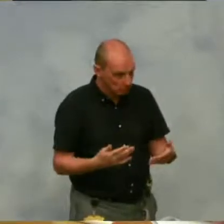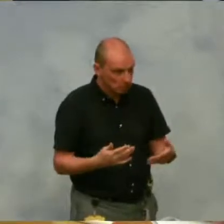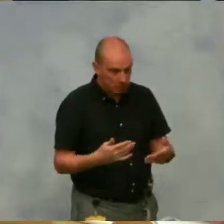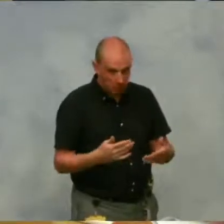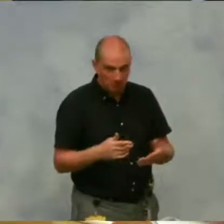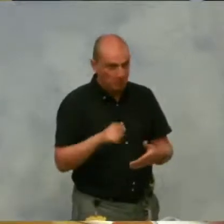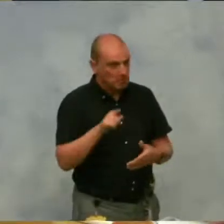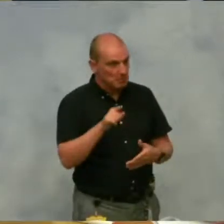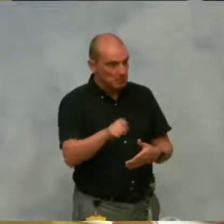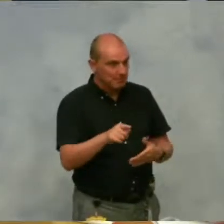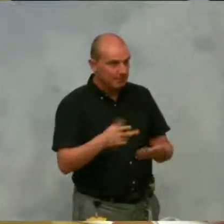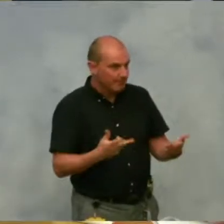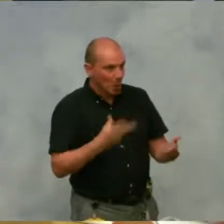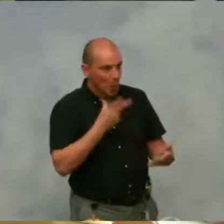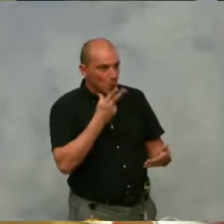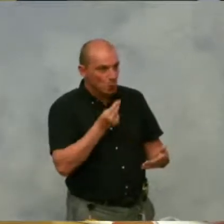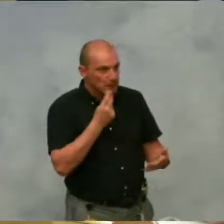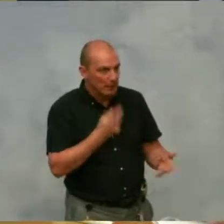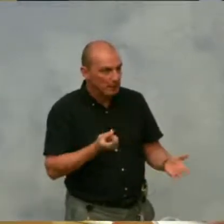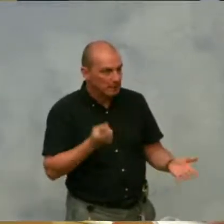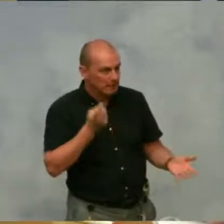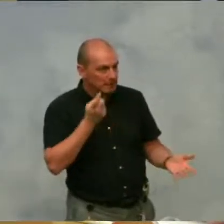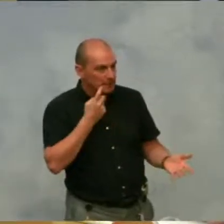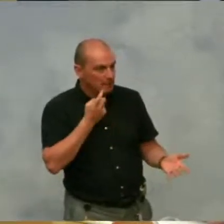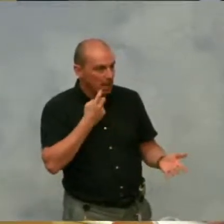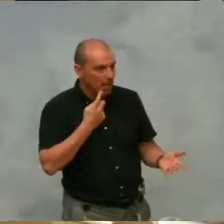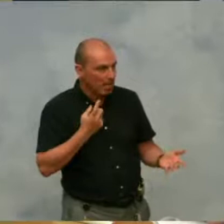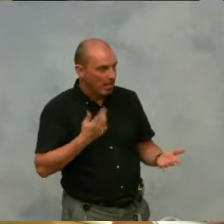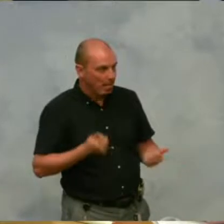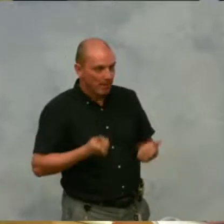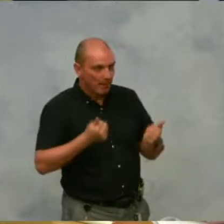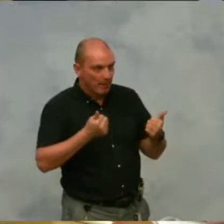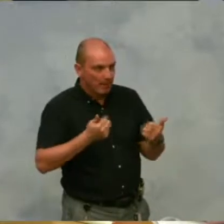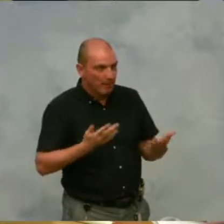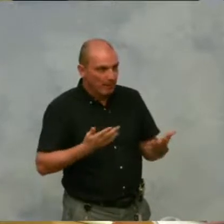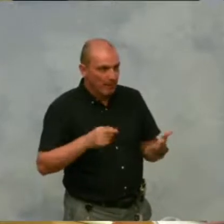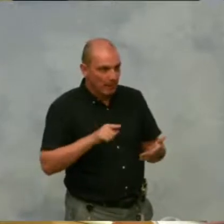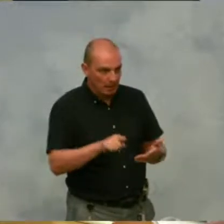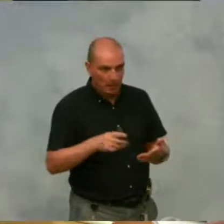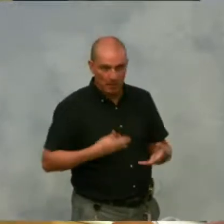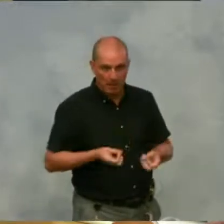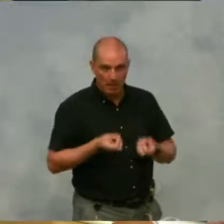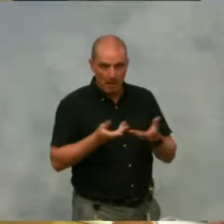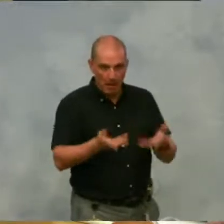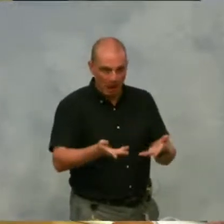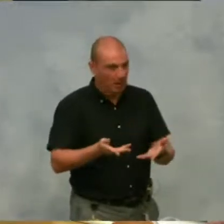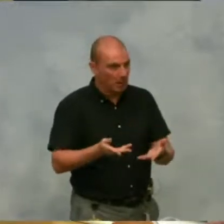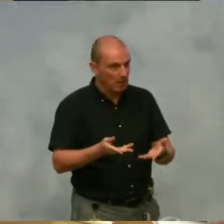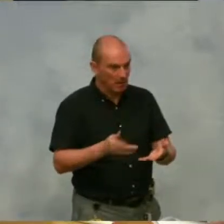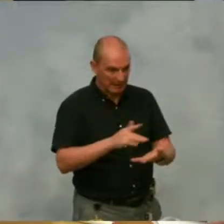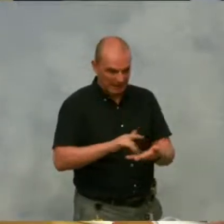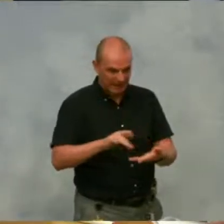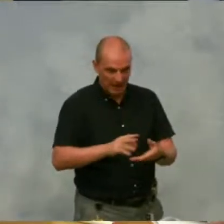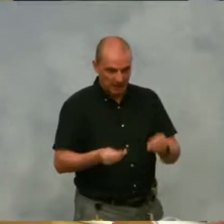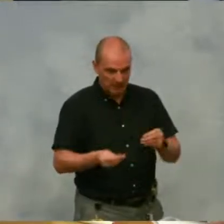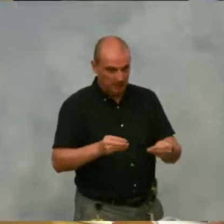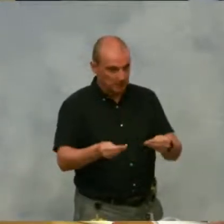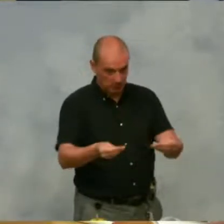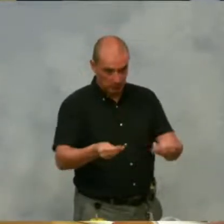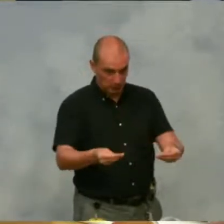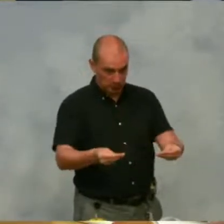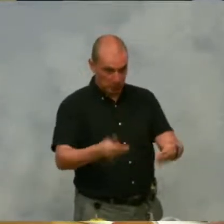user friendliness, etc. Does it work on the devices that IT give out to people? So we maintain the